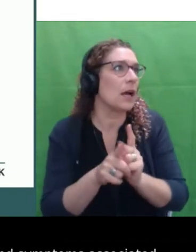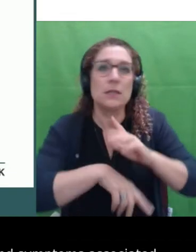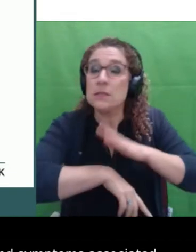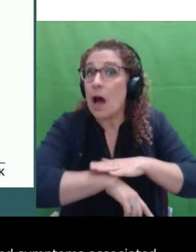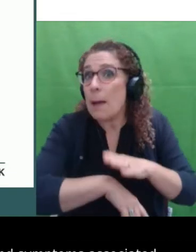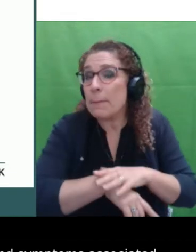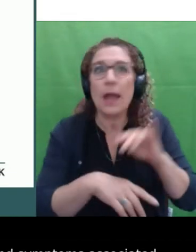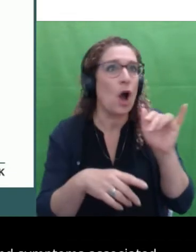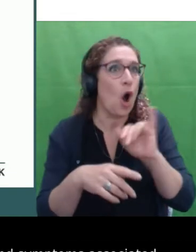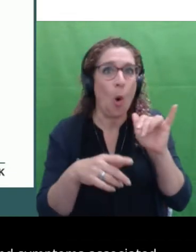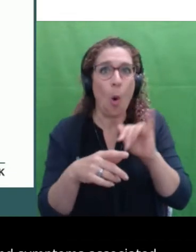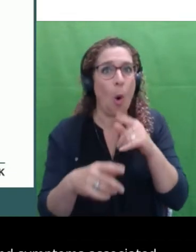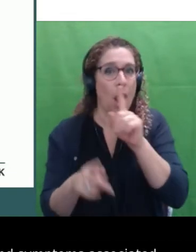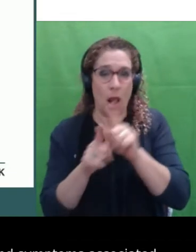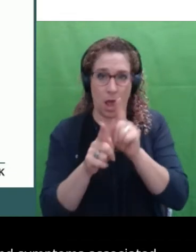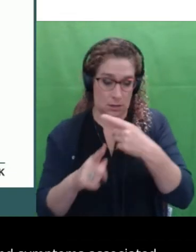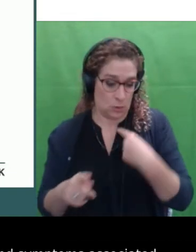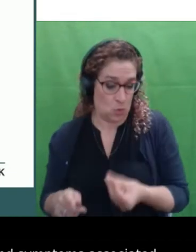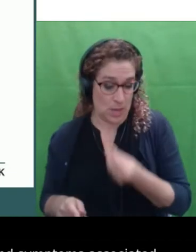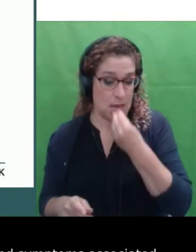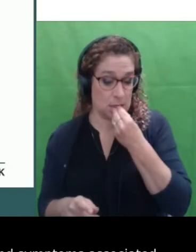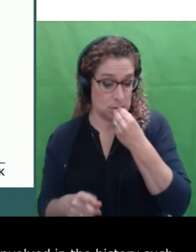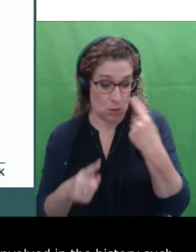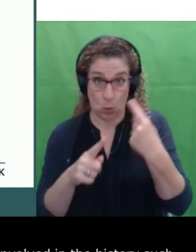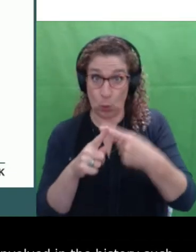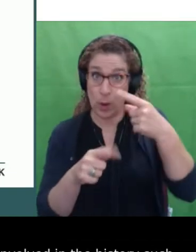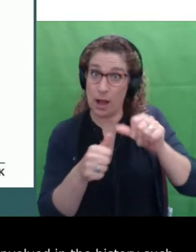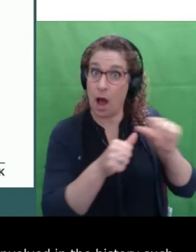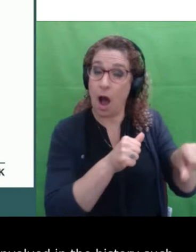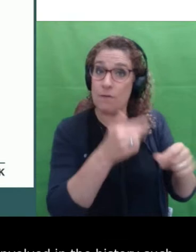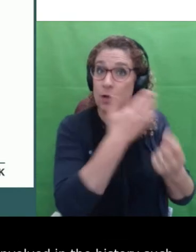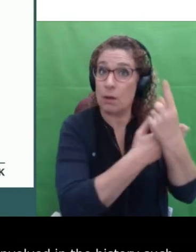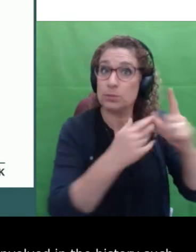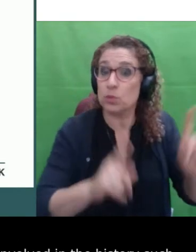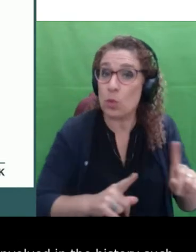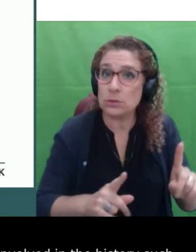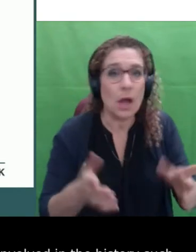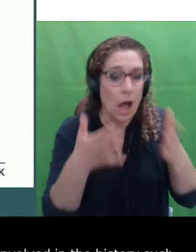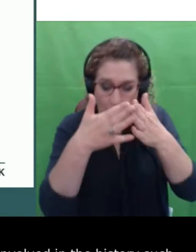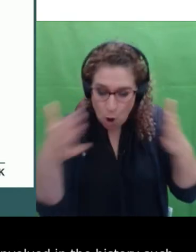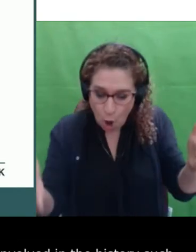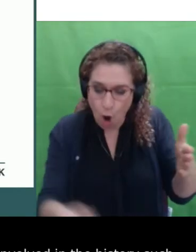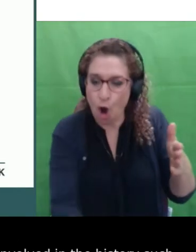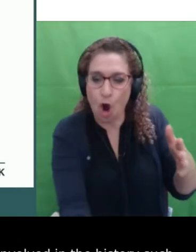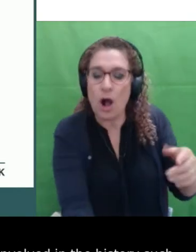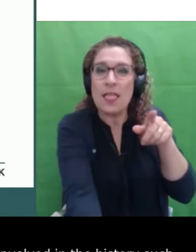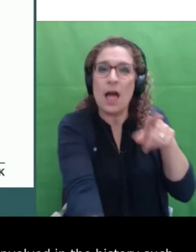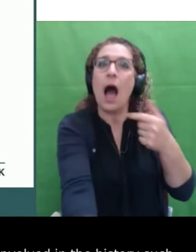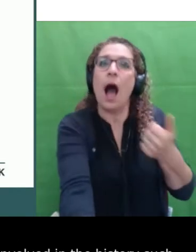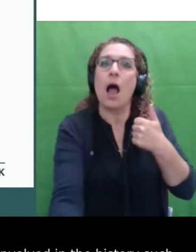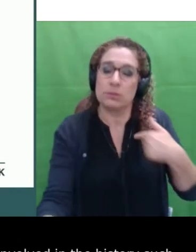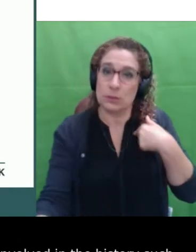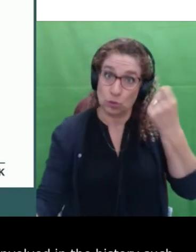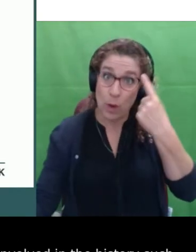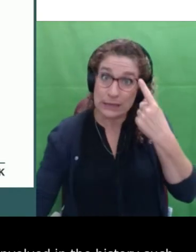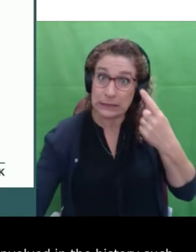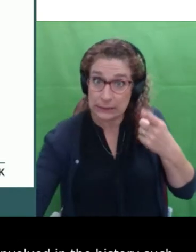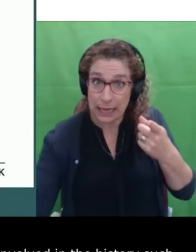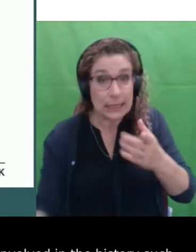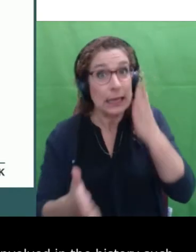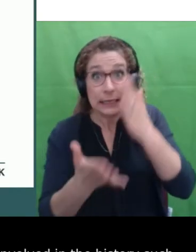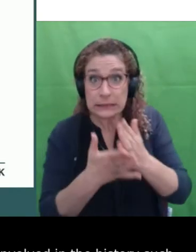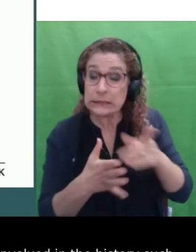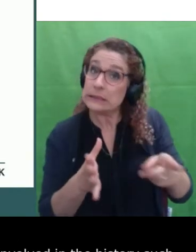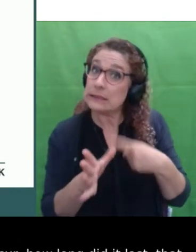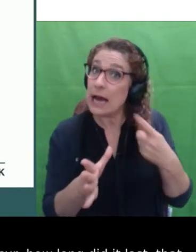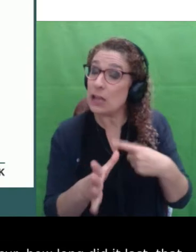after eating the food did the reaction occur how long did it last that point is in the right direction of whether or not it's allergy so sometimes i'll say to a